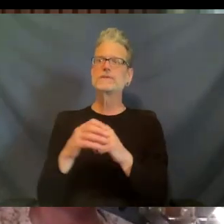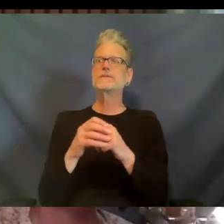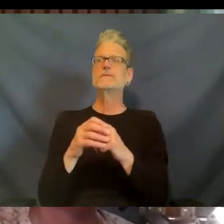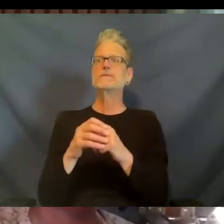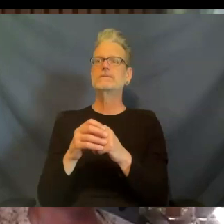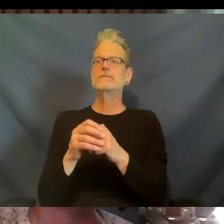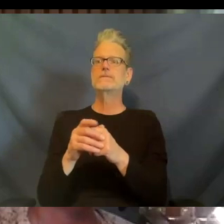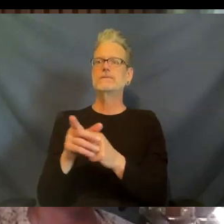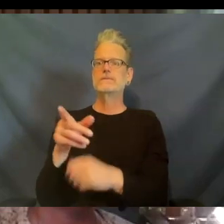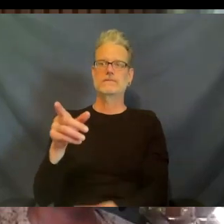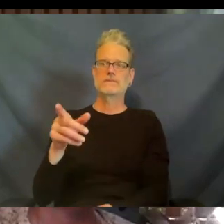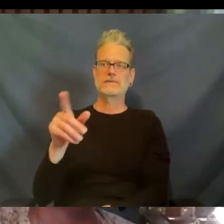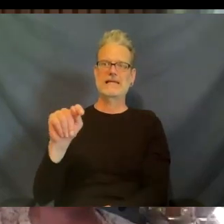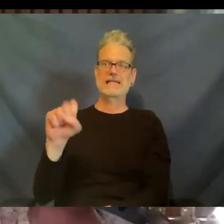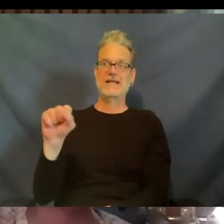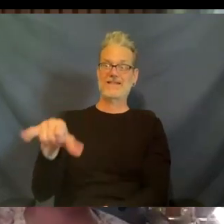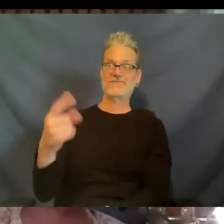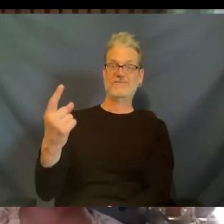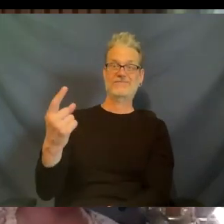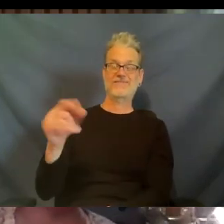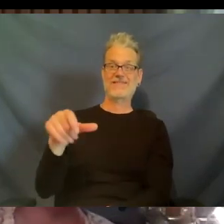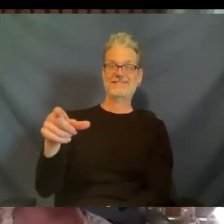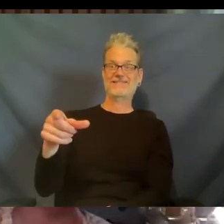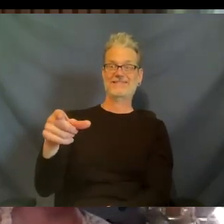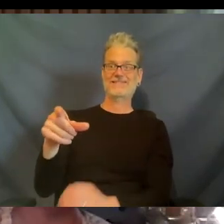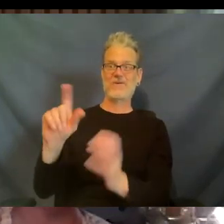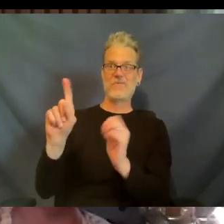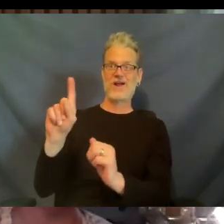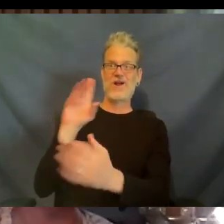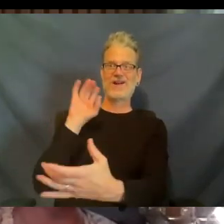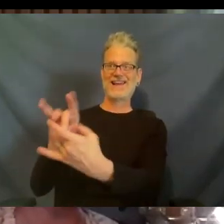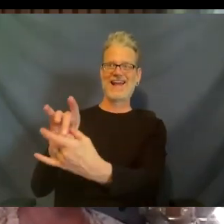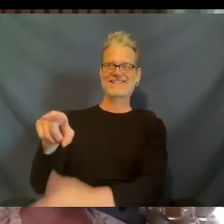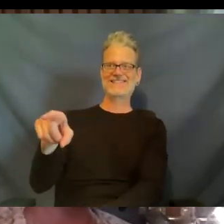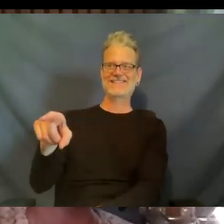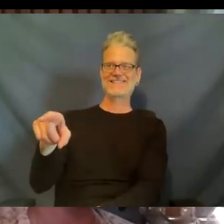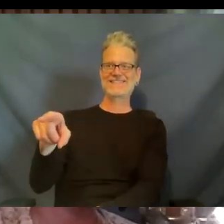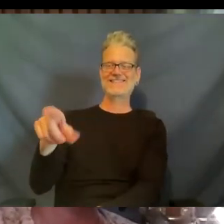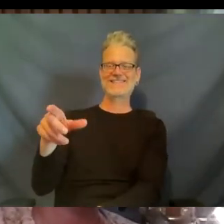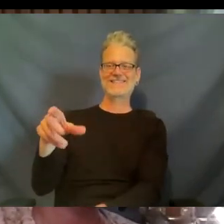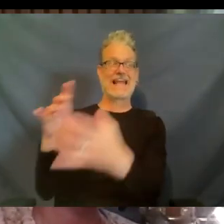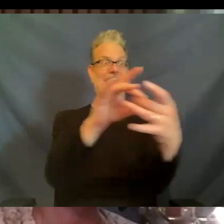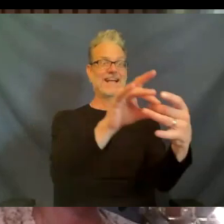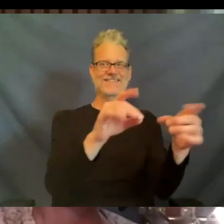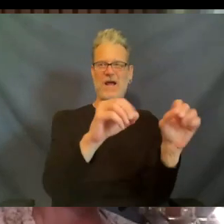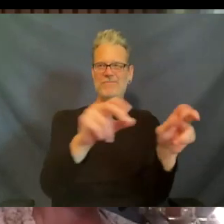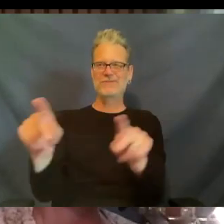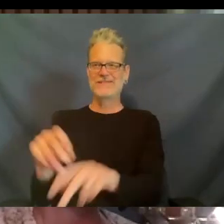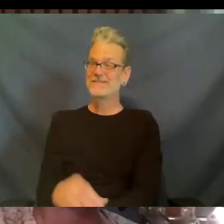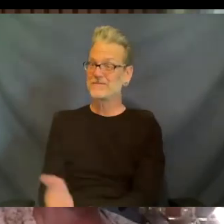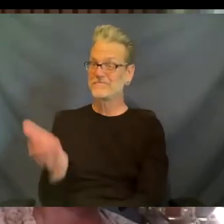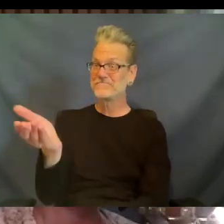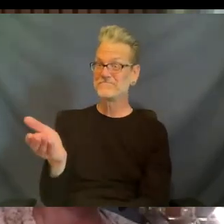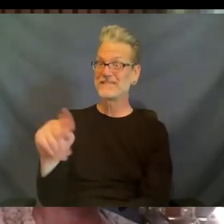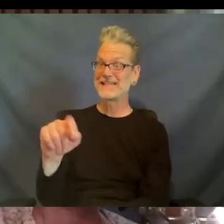the place, this is the initiative to connect folks to those opportunities. So I'm going to share my screen for you, Tess, and hand it